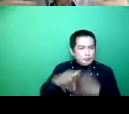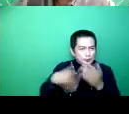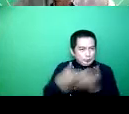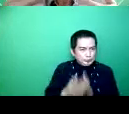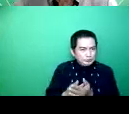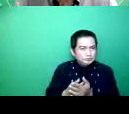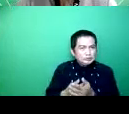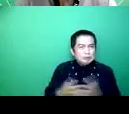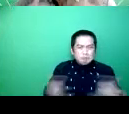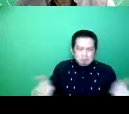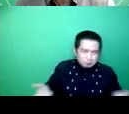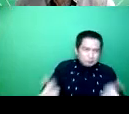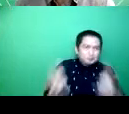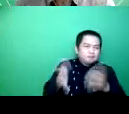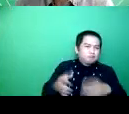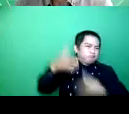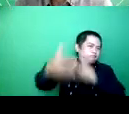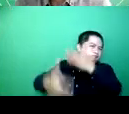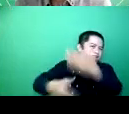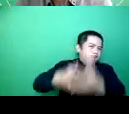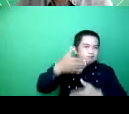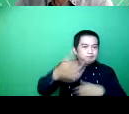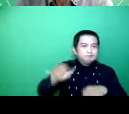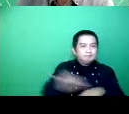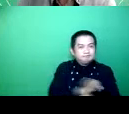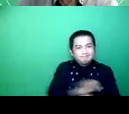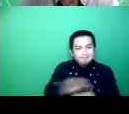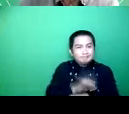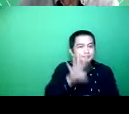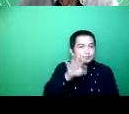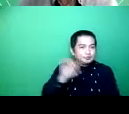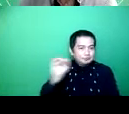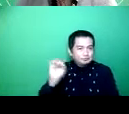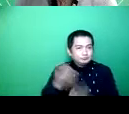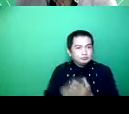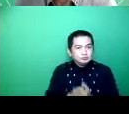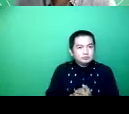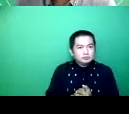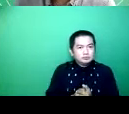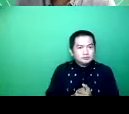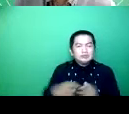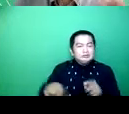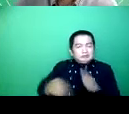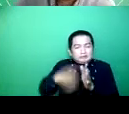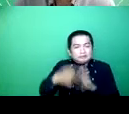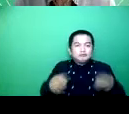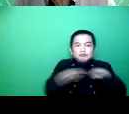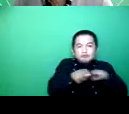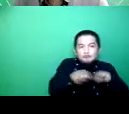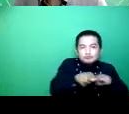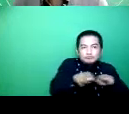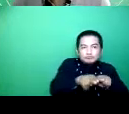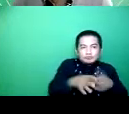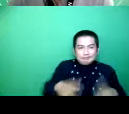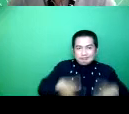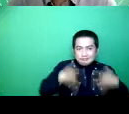they're pushing us further and further into Industry 4.0. And when you think of it that way, it almost feels natural. And indeed, when you're living